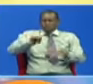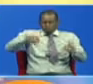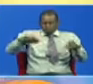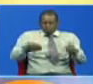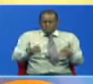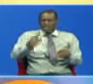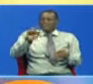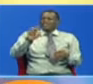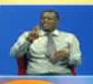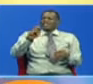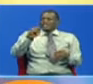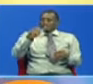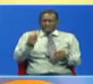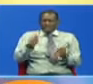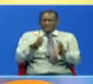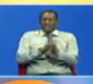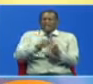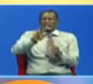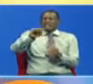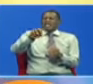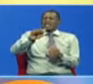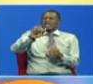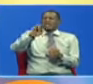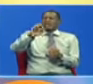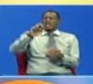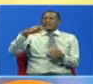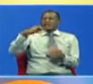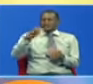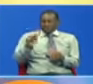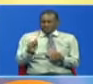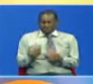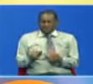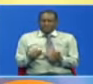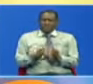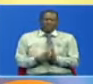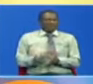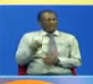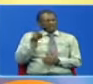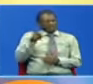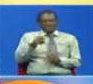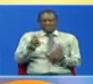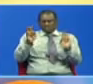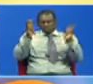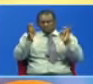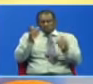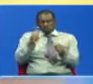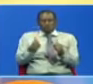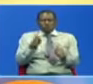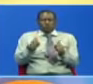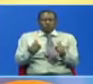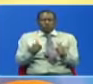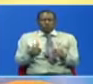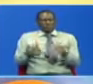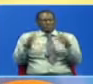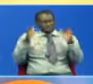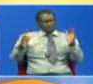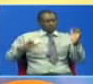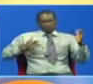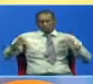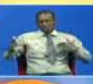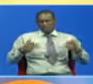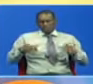Taveta, and Namanga. And this is a matter that remains of great concern to us.